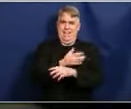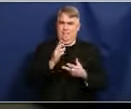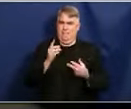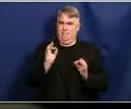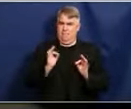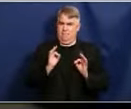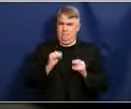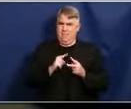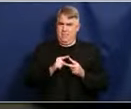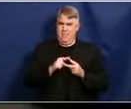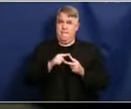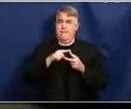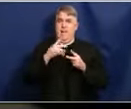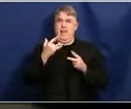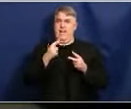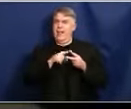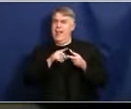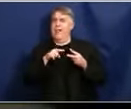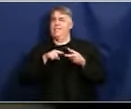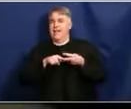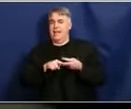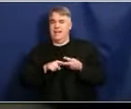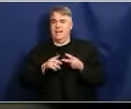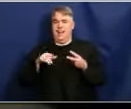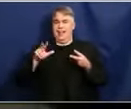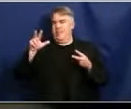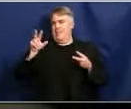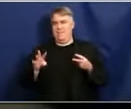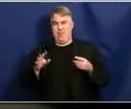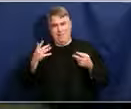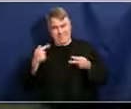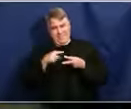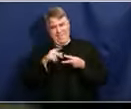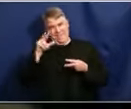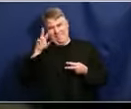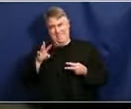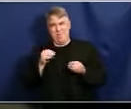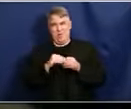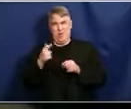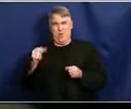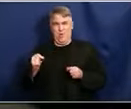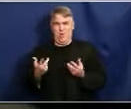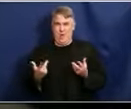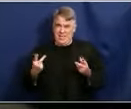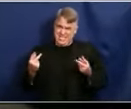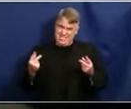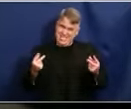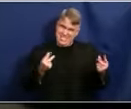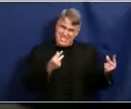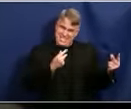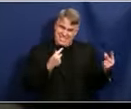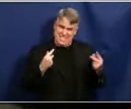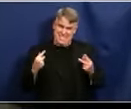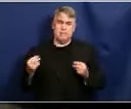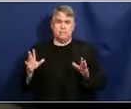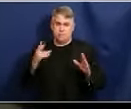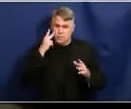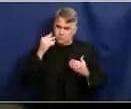COVID. So let's keep wearing the masks. Let's keep our physical distancing, and let's work through this and see how the situation evolves as more people get vaccinated.